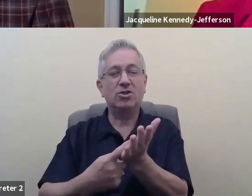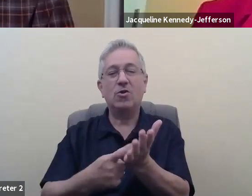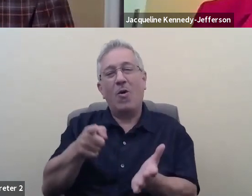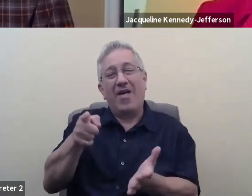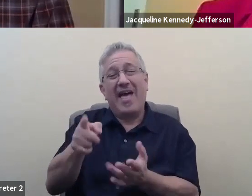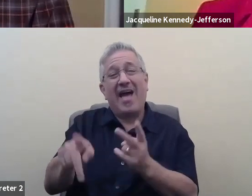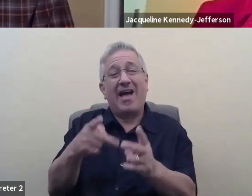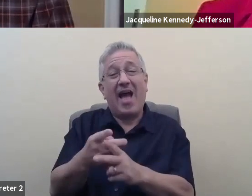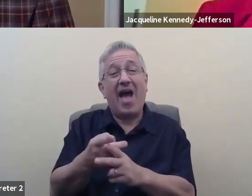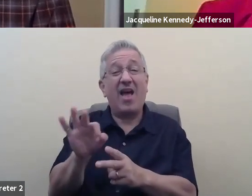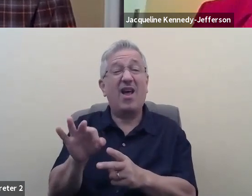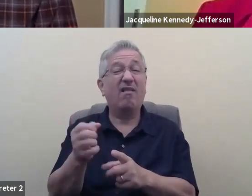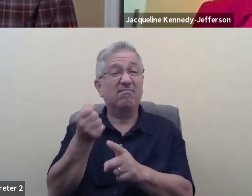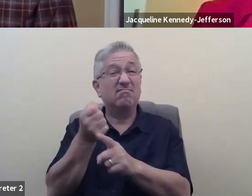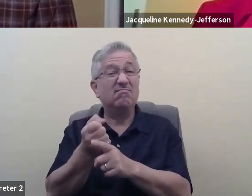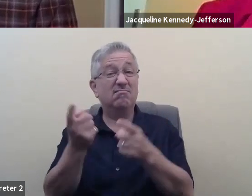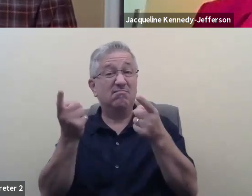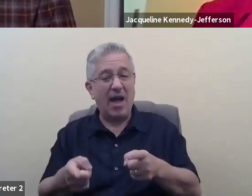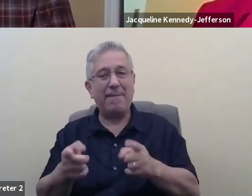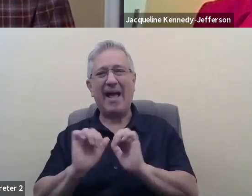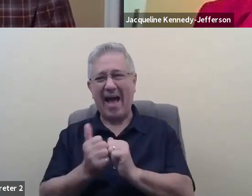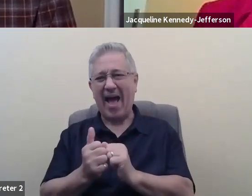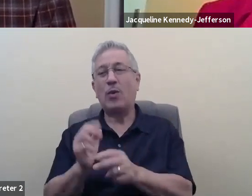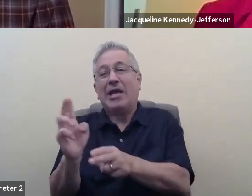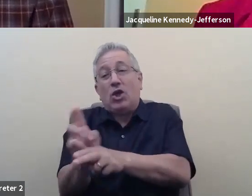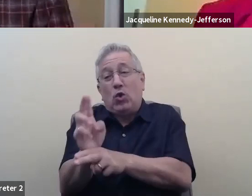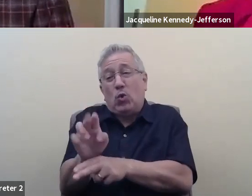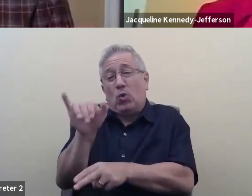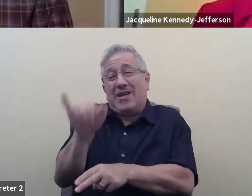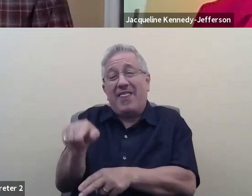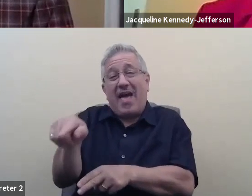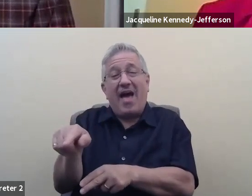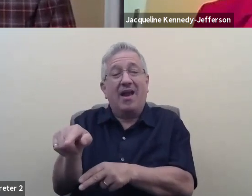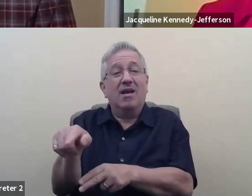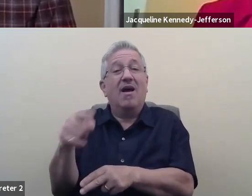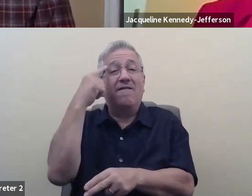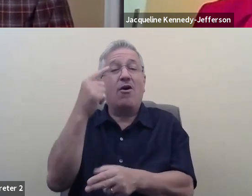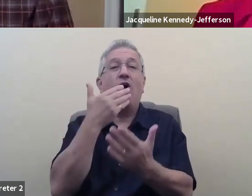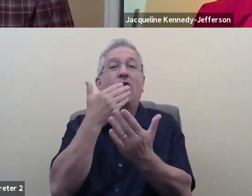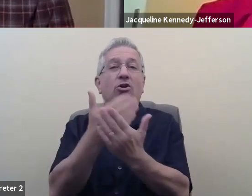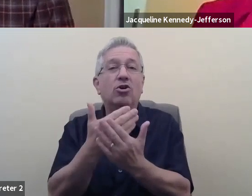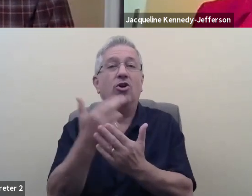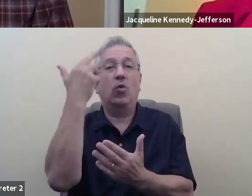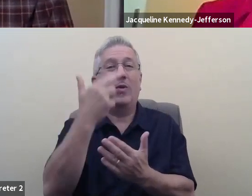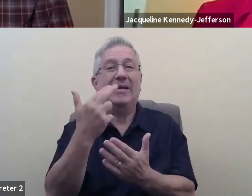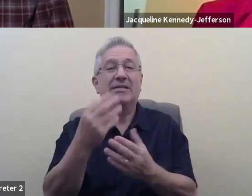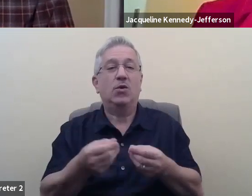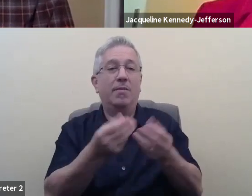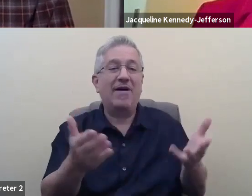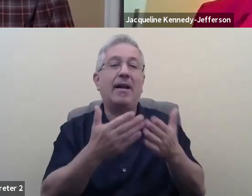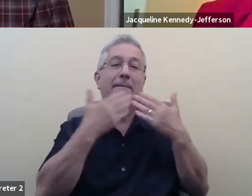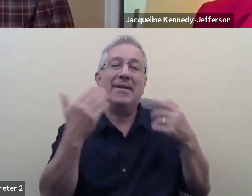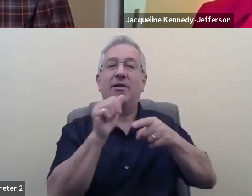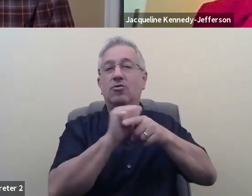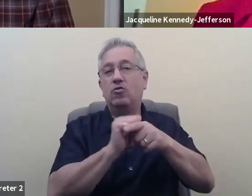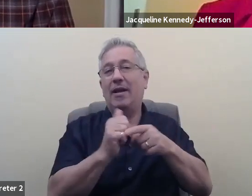what did that mean for you? You're exactly right, Desiree. So I'll say that we definitely